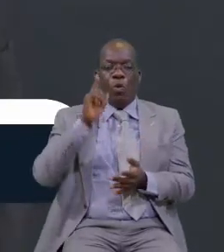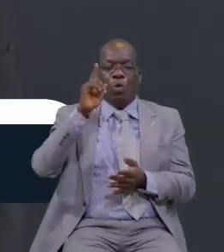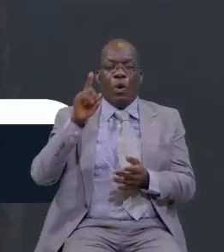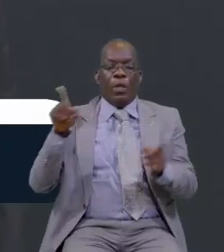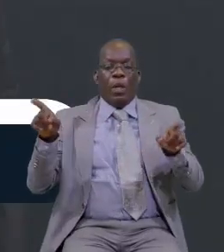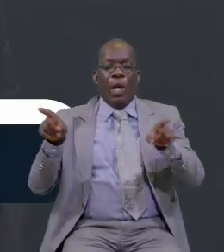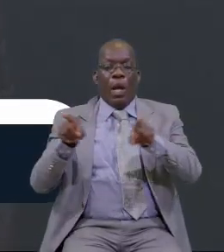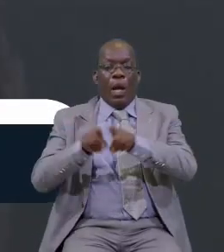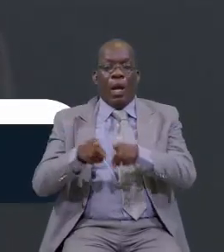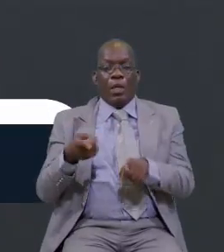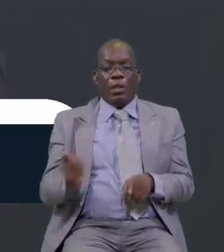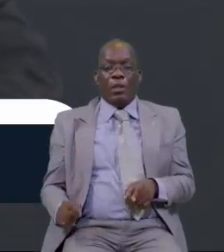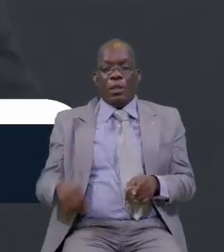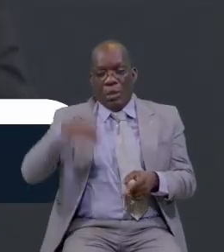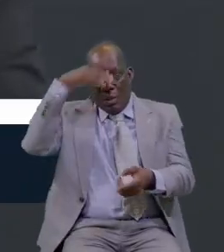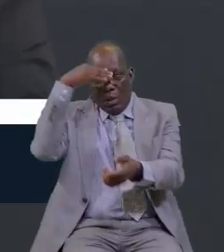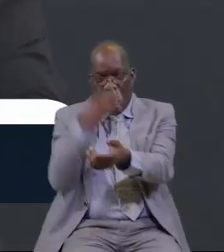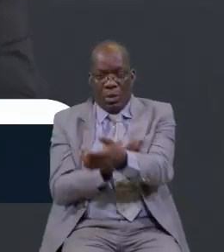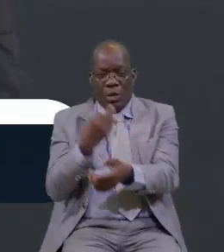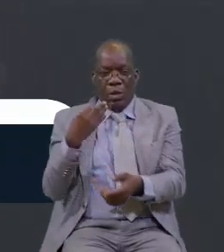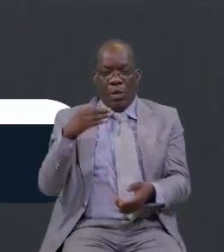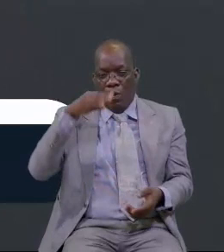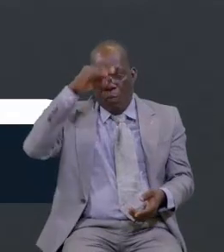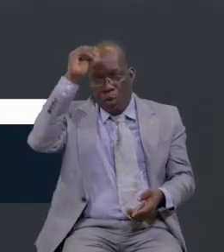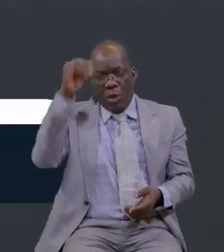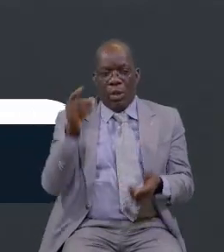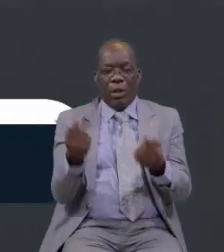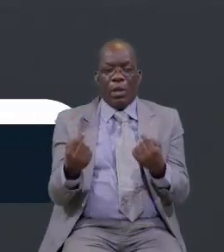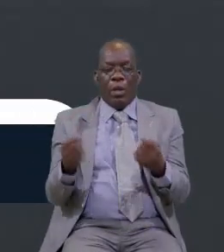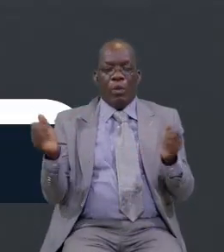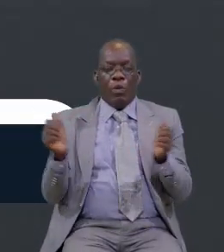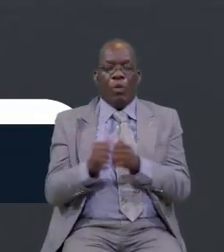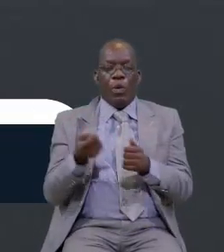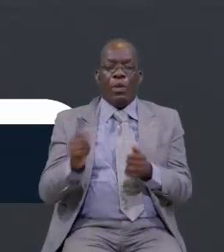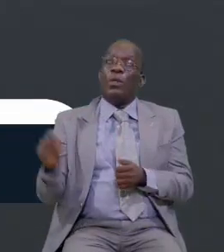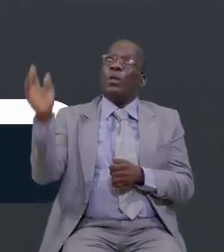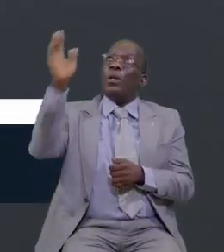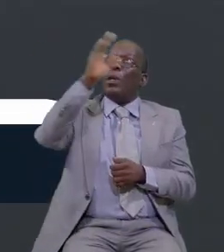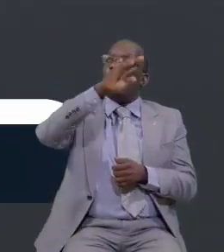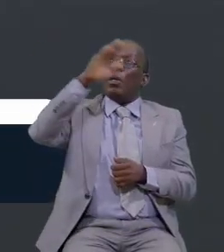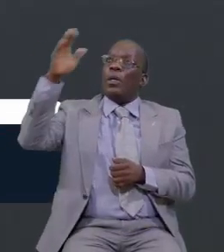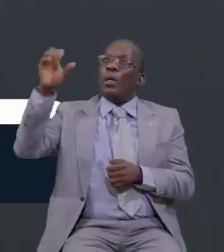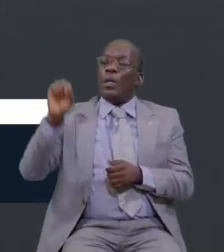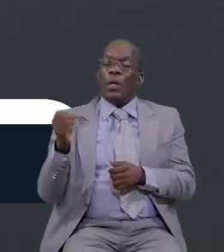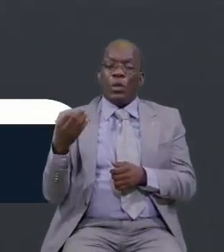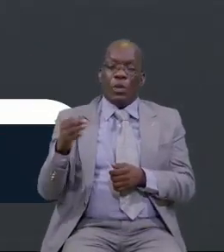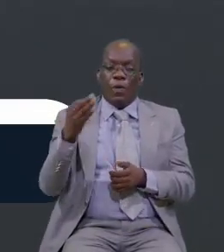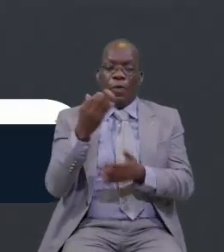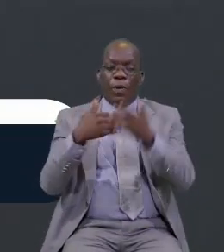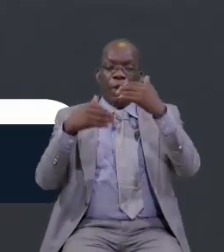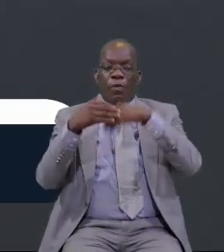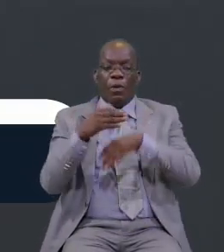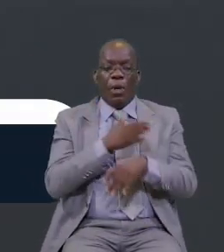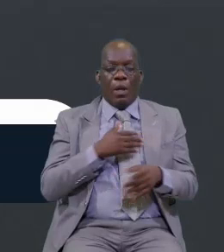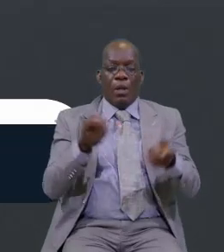Son of Man came with the clouds of heaven, and came to God